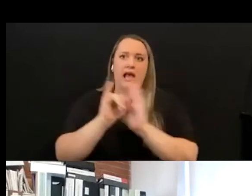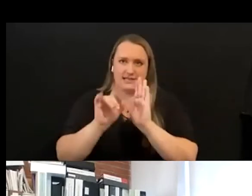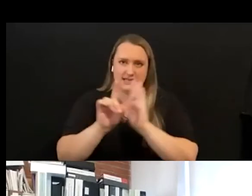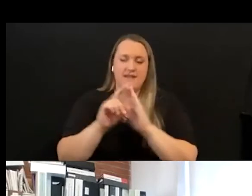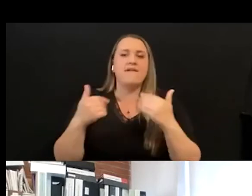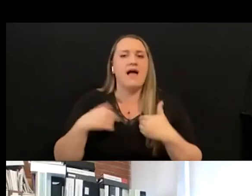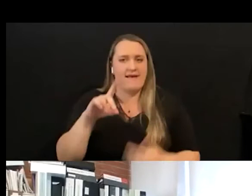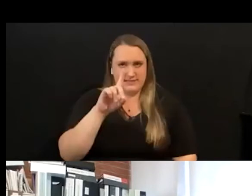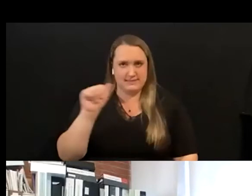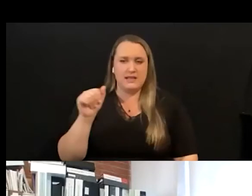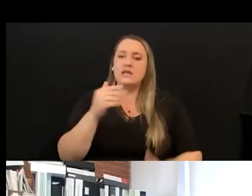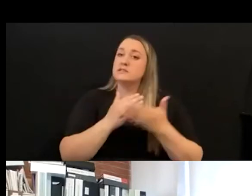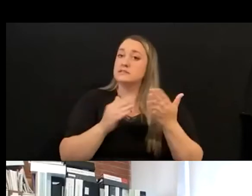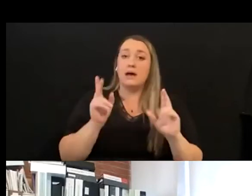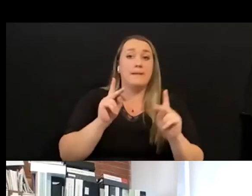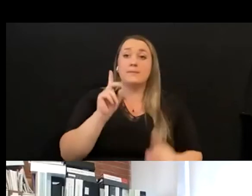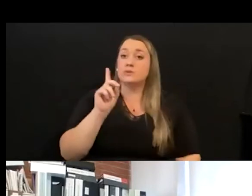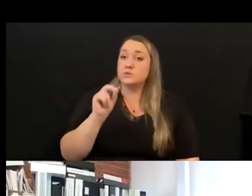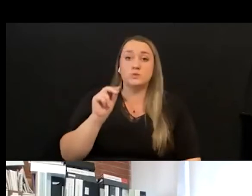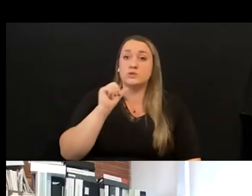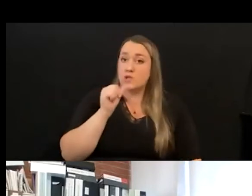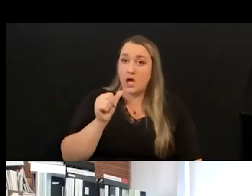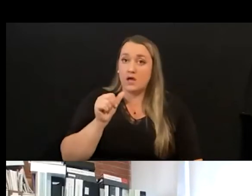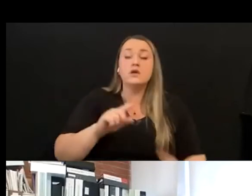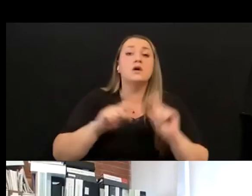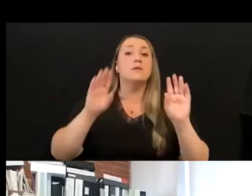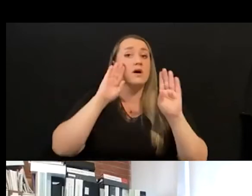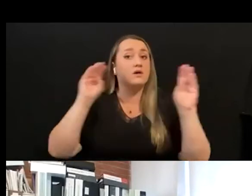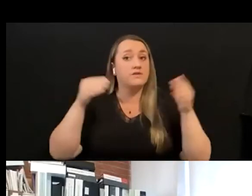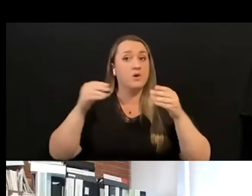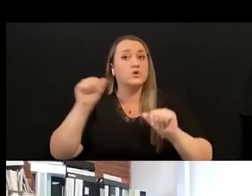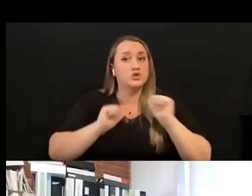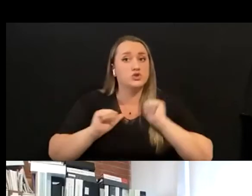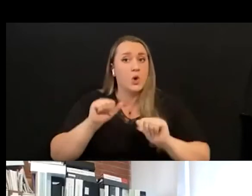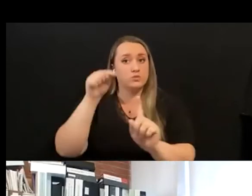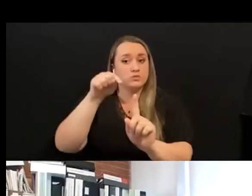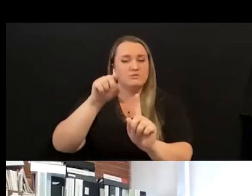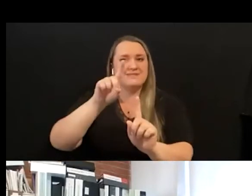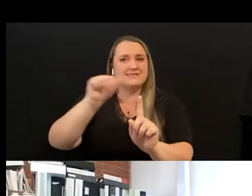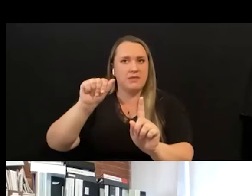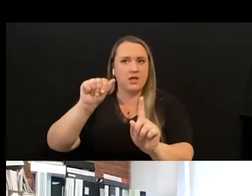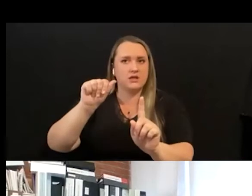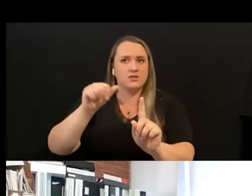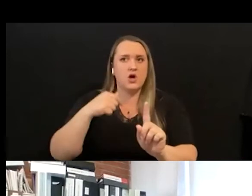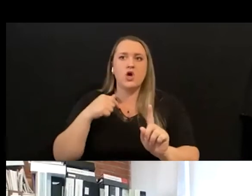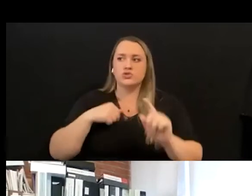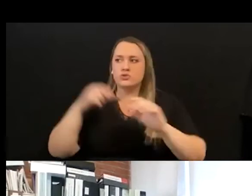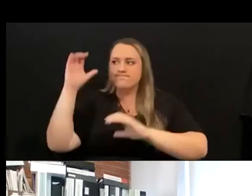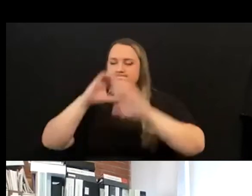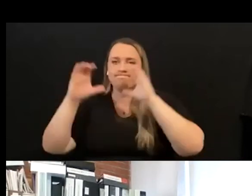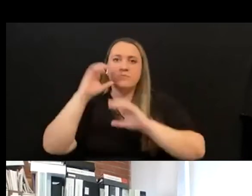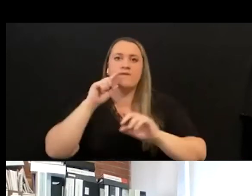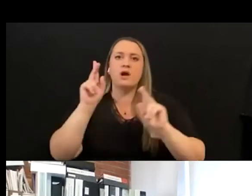some people do not. But the focus of the show was disability. So I was on the lookout for people who